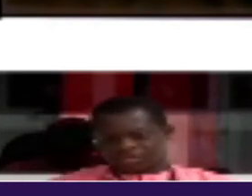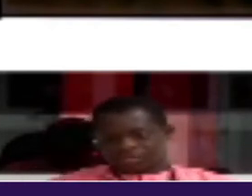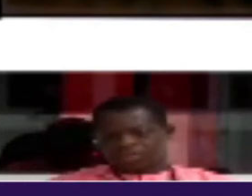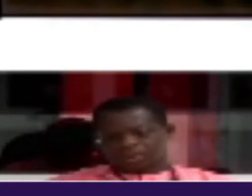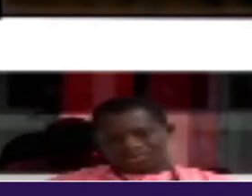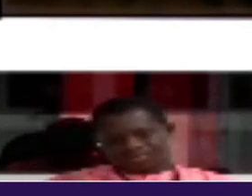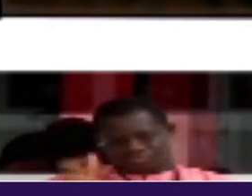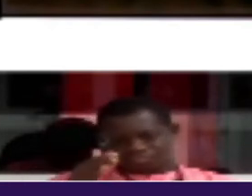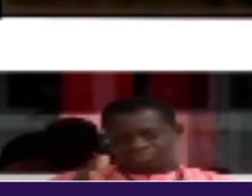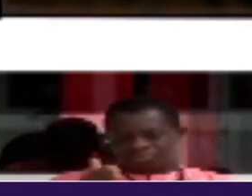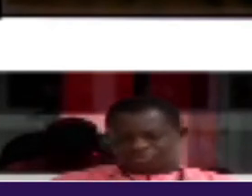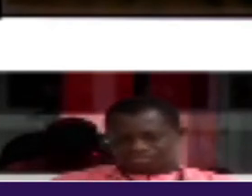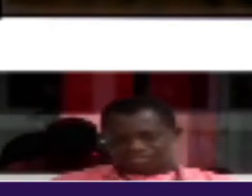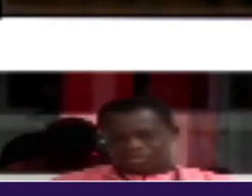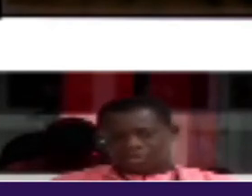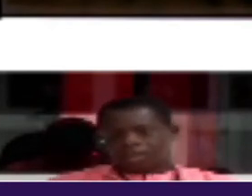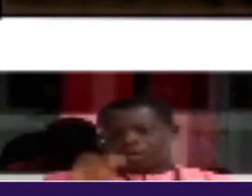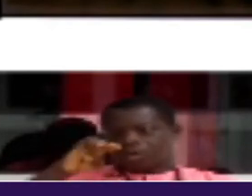Go ahead. Murlamin Baji.